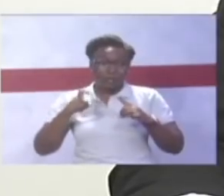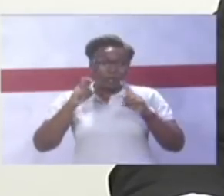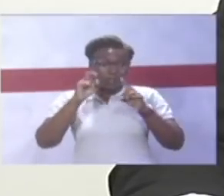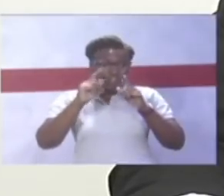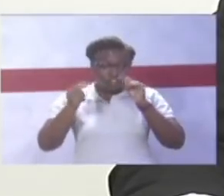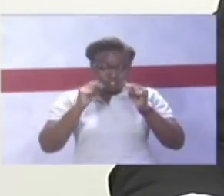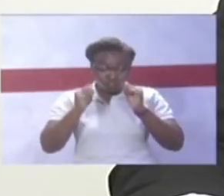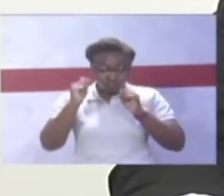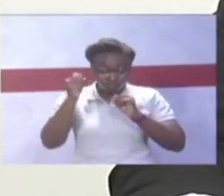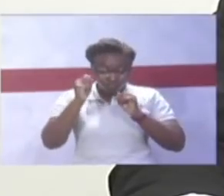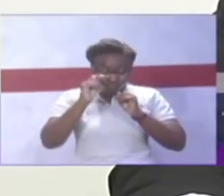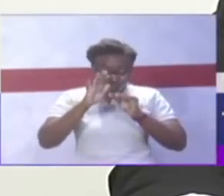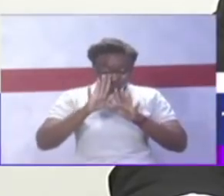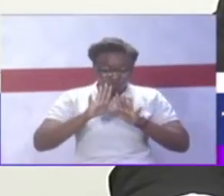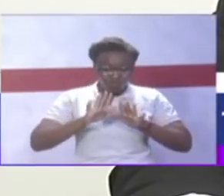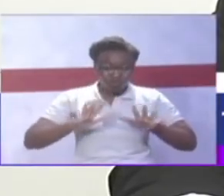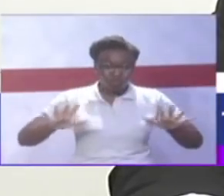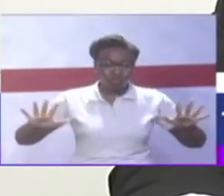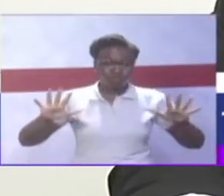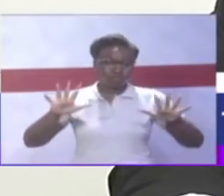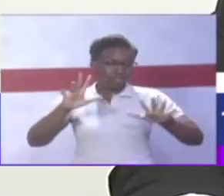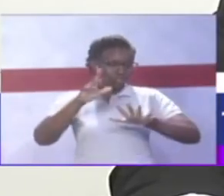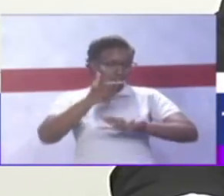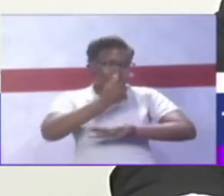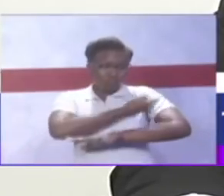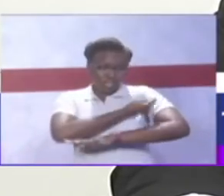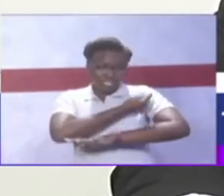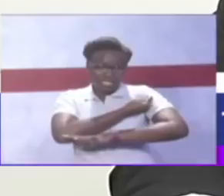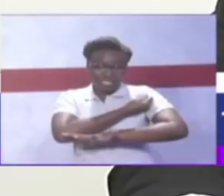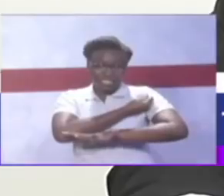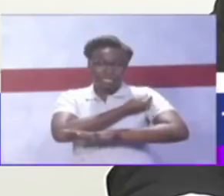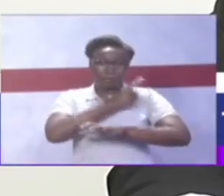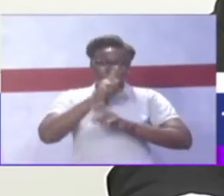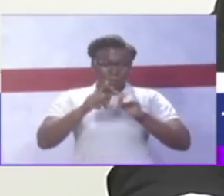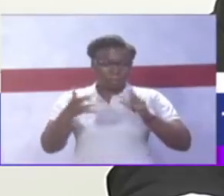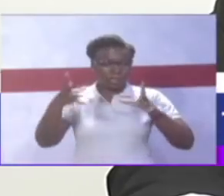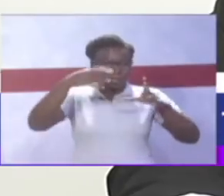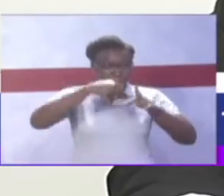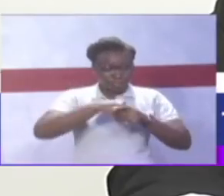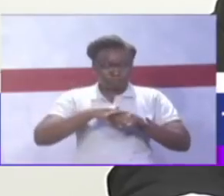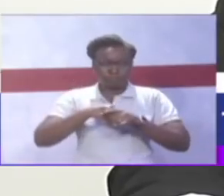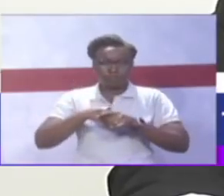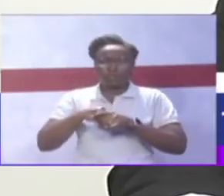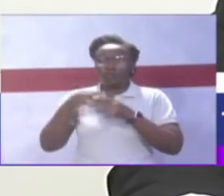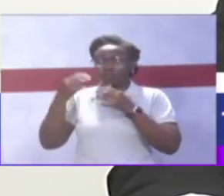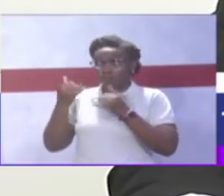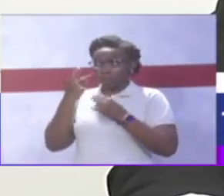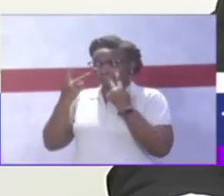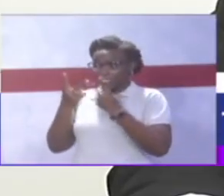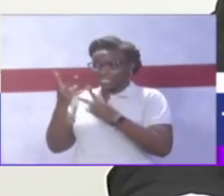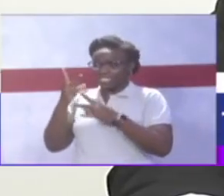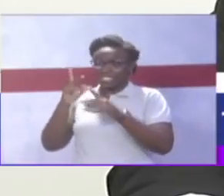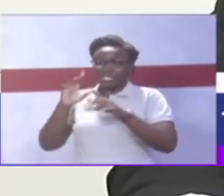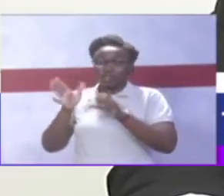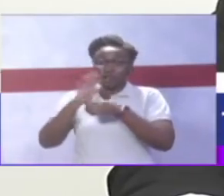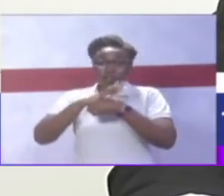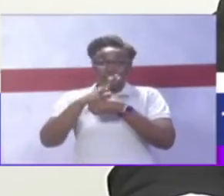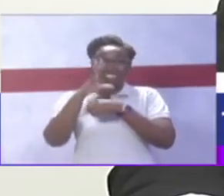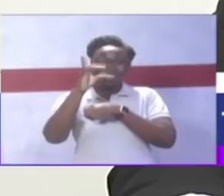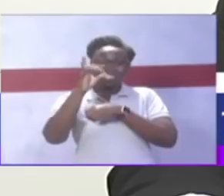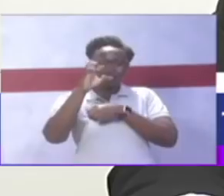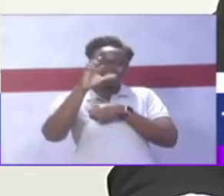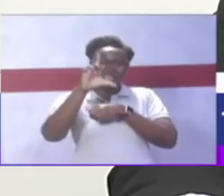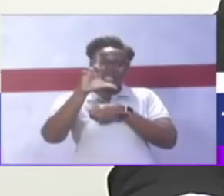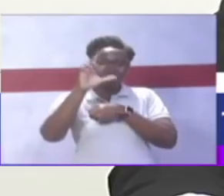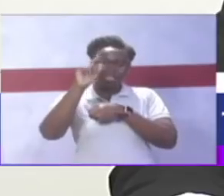quickly as we can, especially in light of the issue. And we're seeing that Delta variant is now reaching to the stage